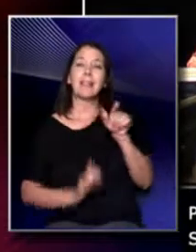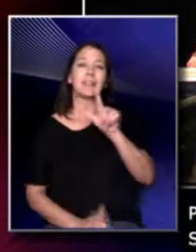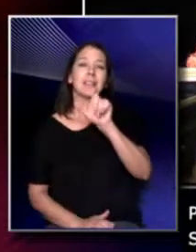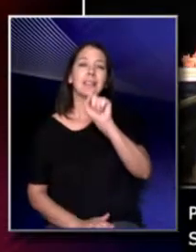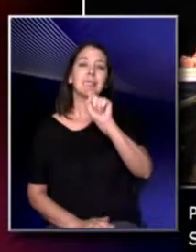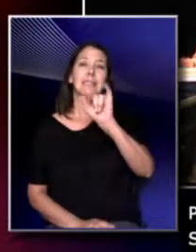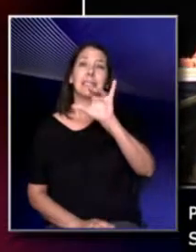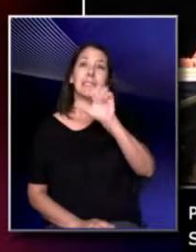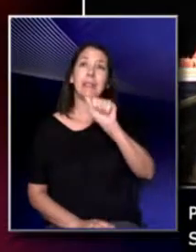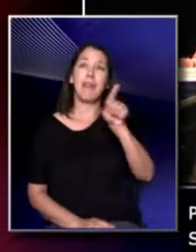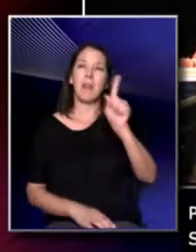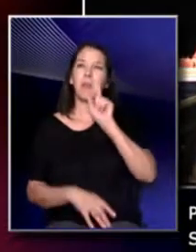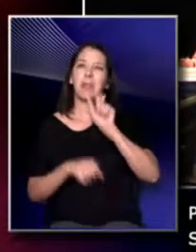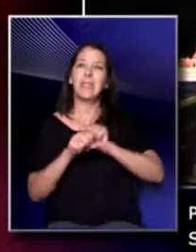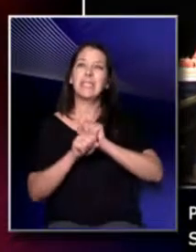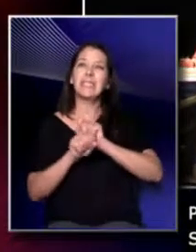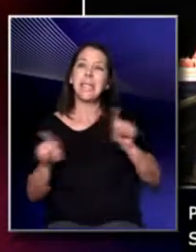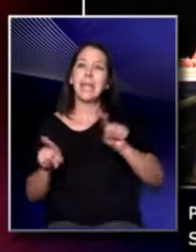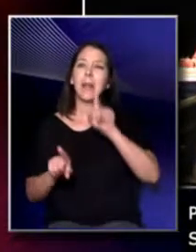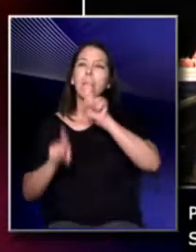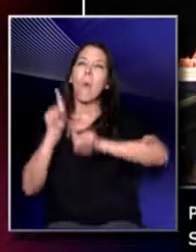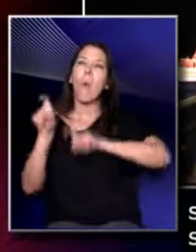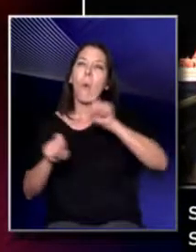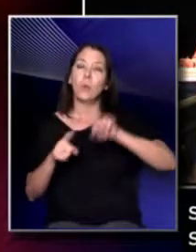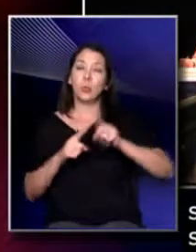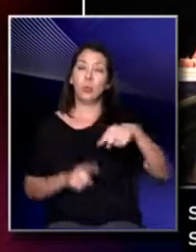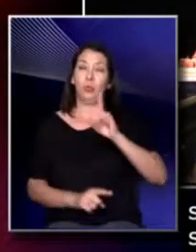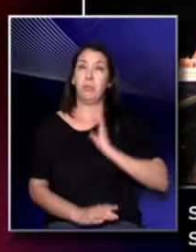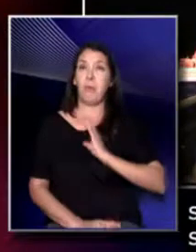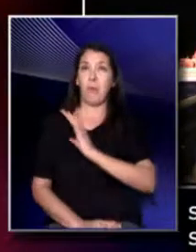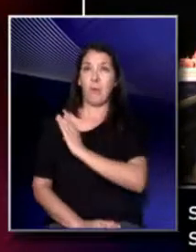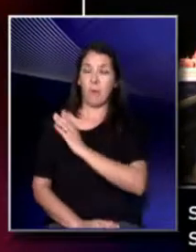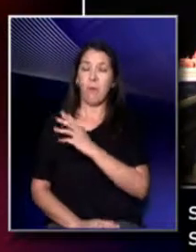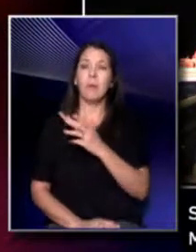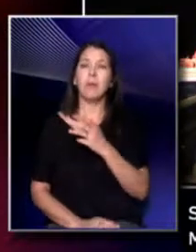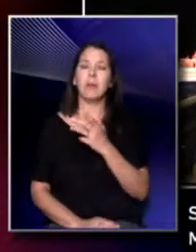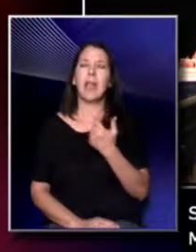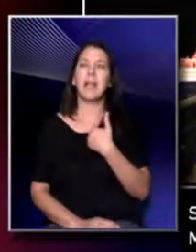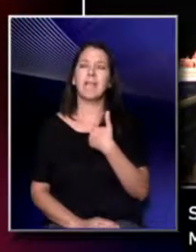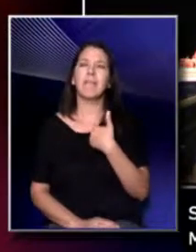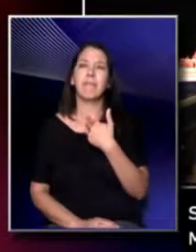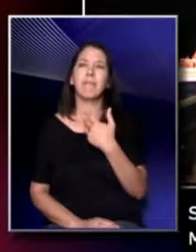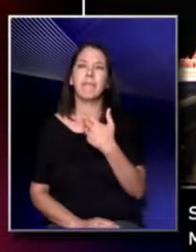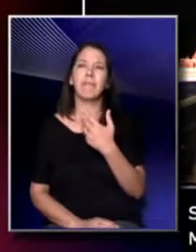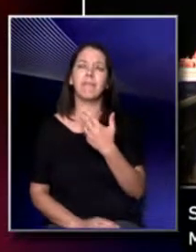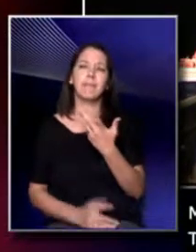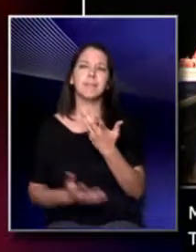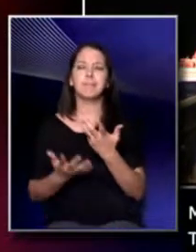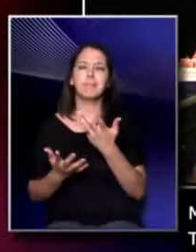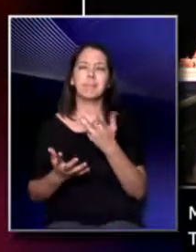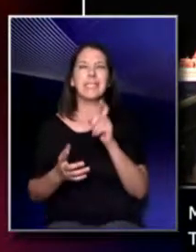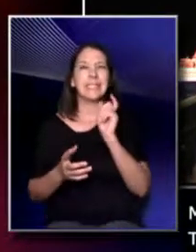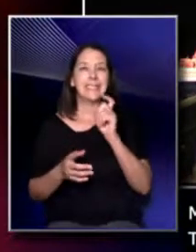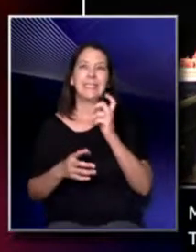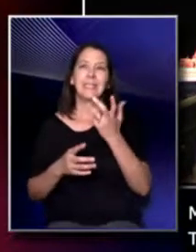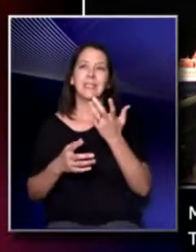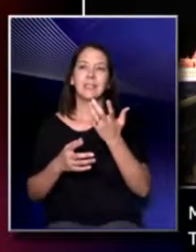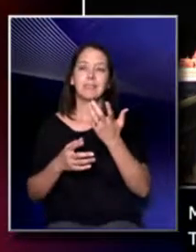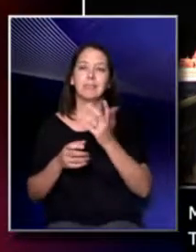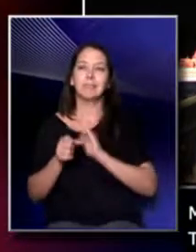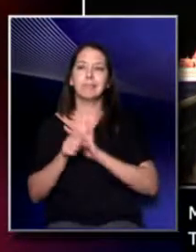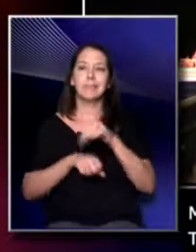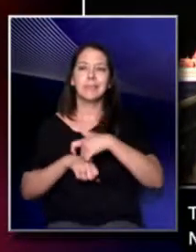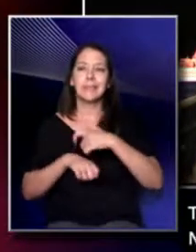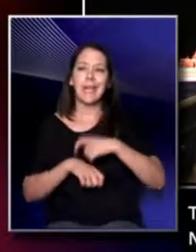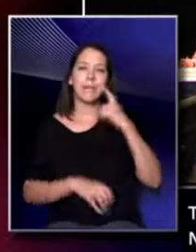a poll out to the board members. There are obviously there needs to be some time for Mike and Richard